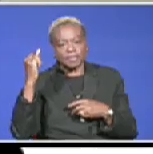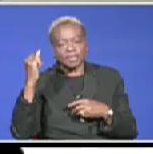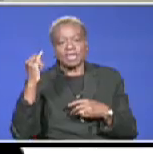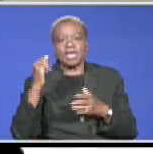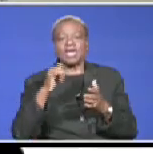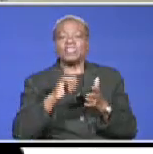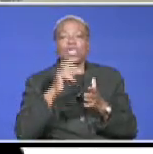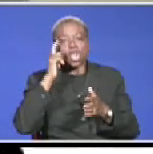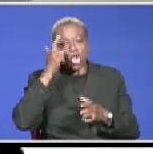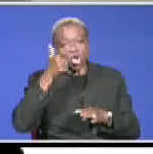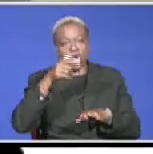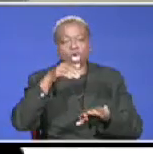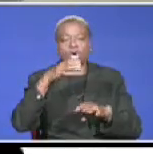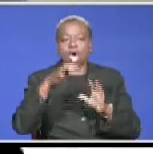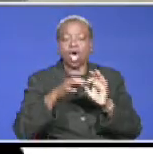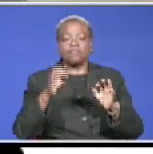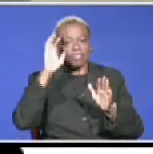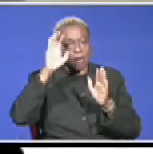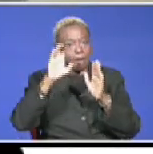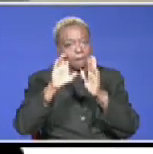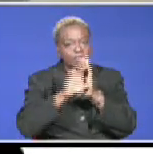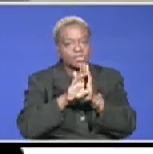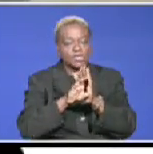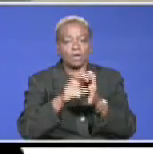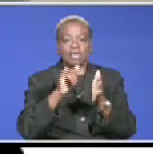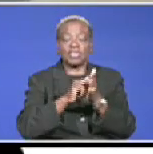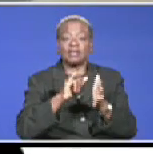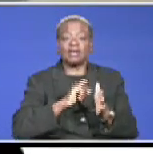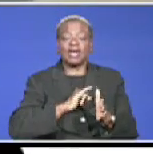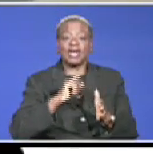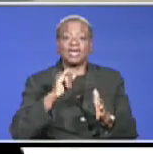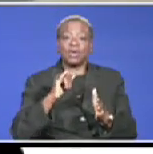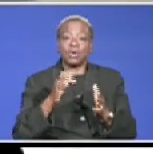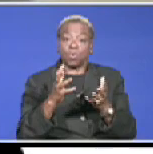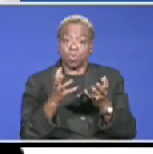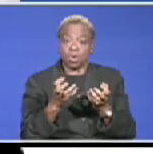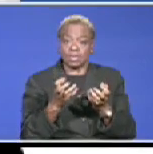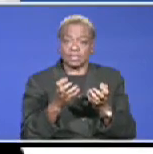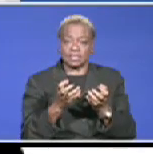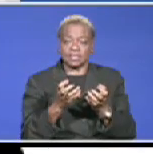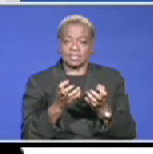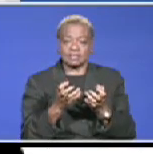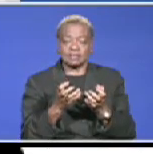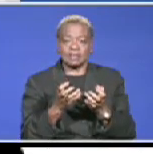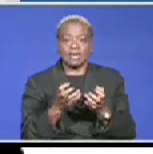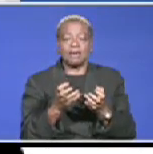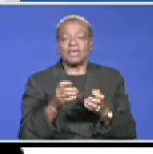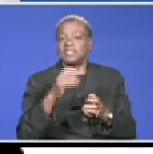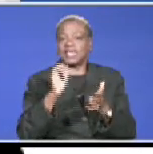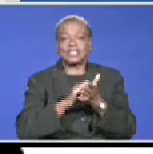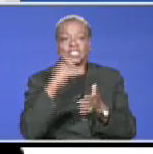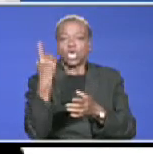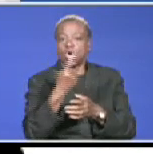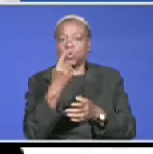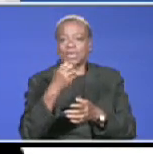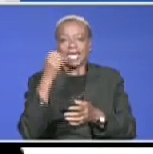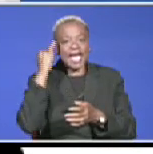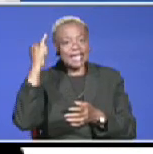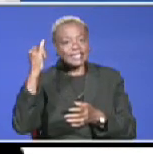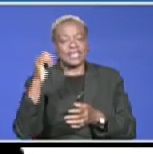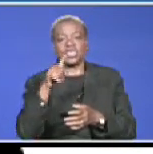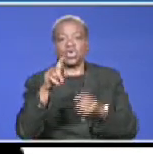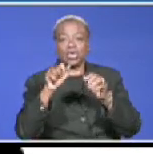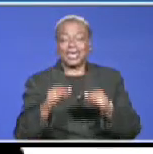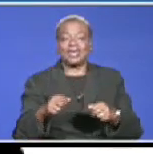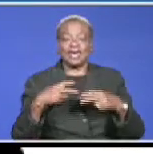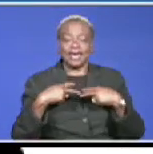look of the photo that I would like, but especially doing wild animals, that's only an idea that you could have. It'll probably change.